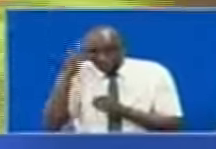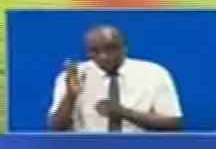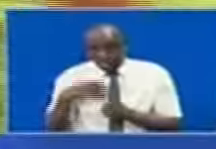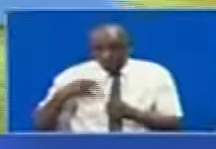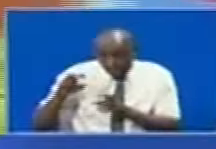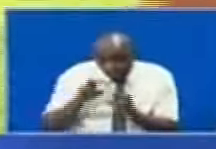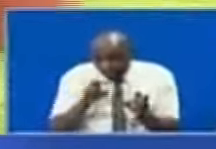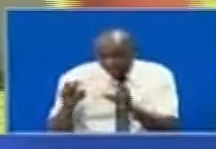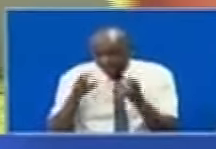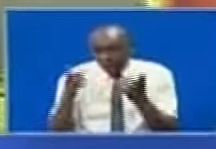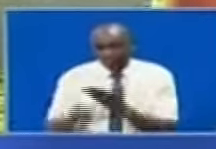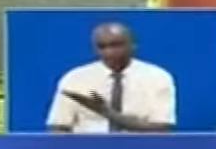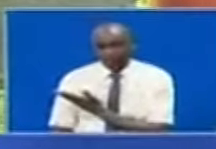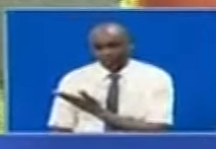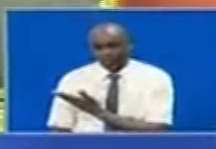disappoint.